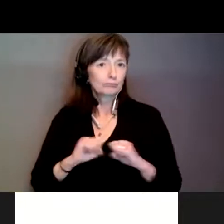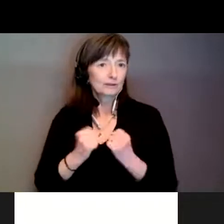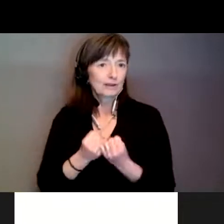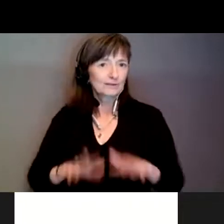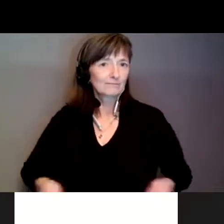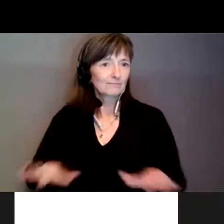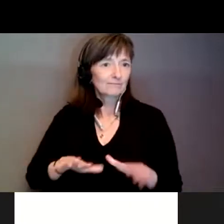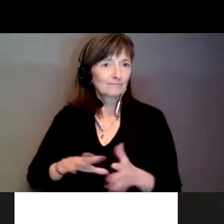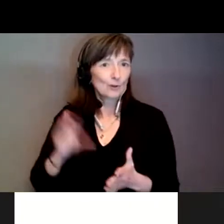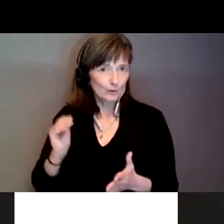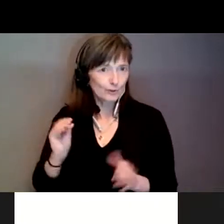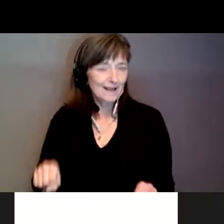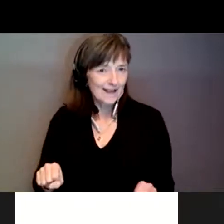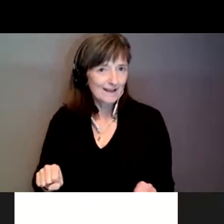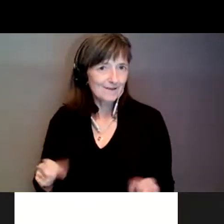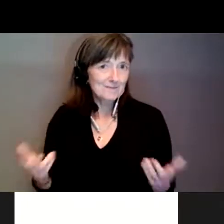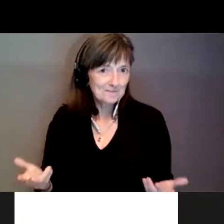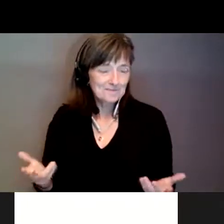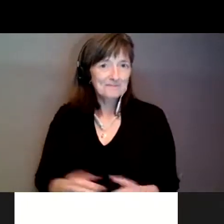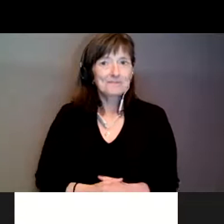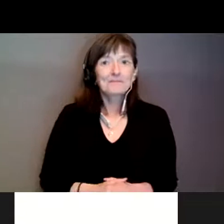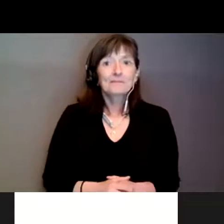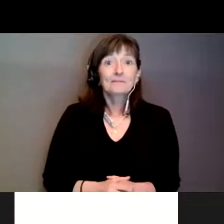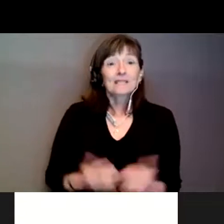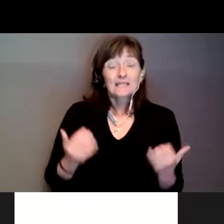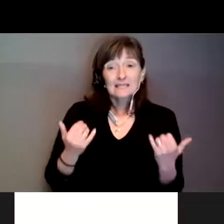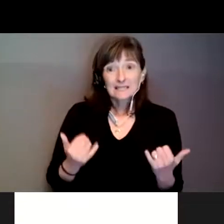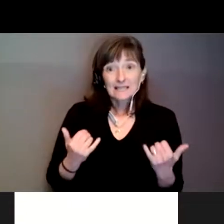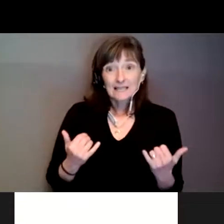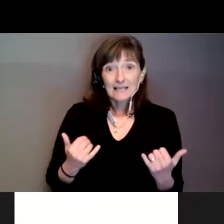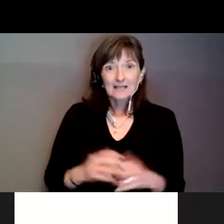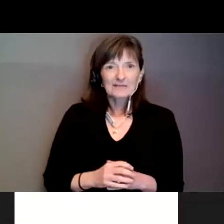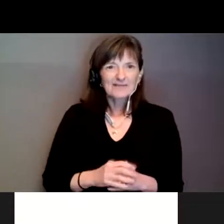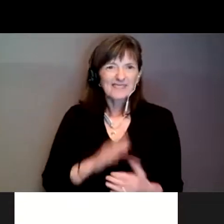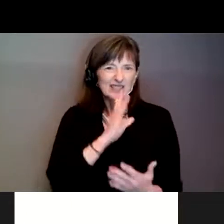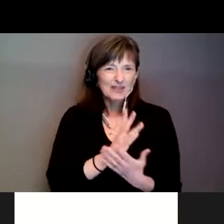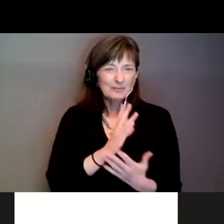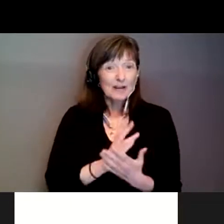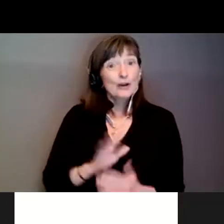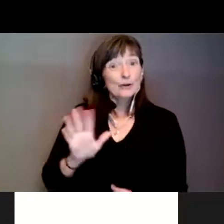So we're going to talk to you today about You Cannot Throw Your Granny Off a Bus.